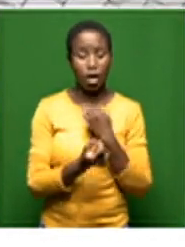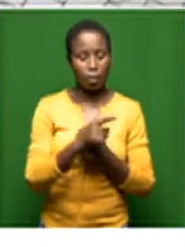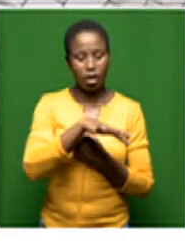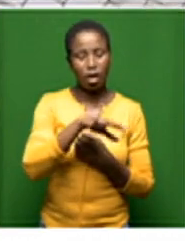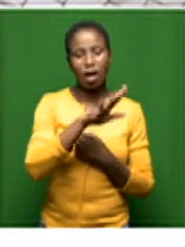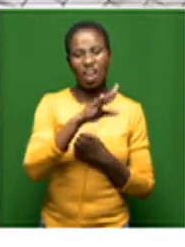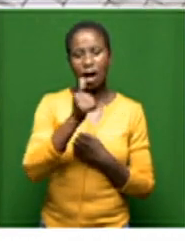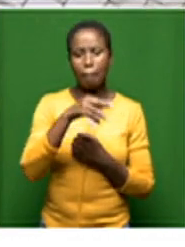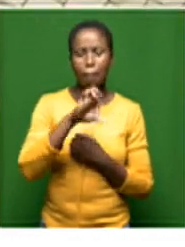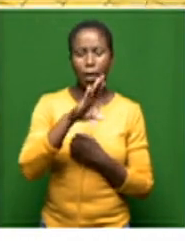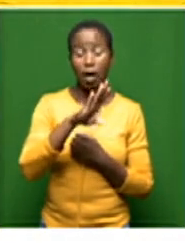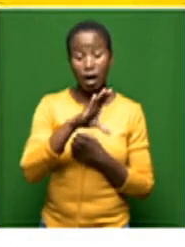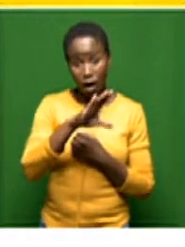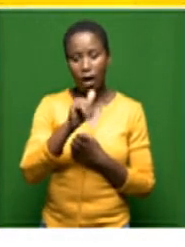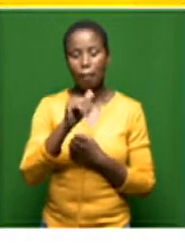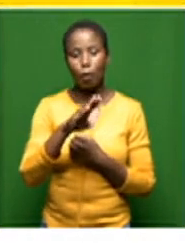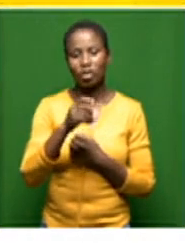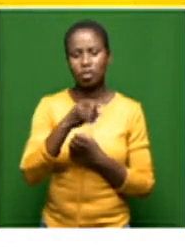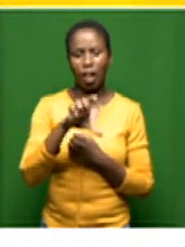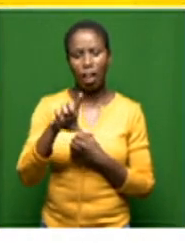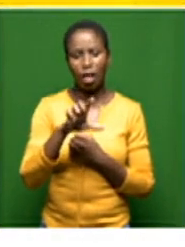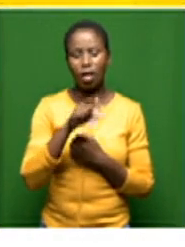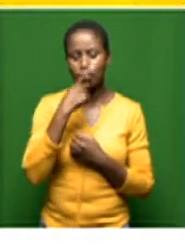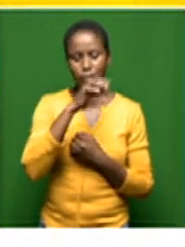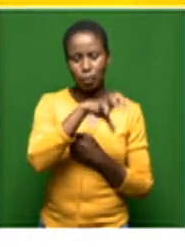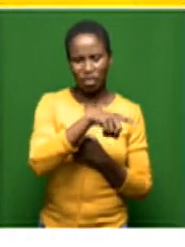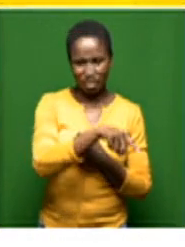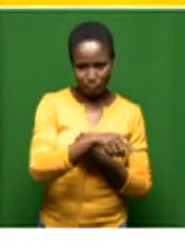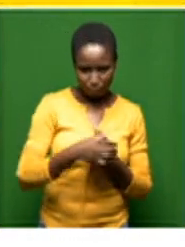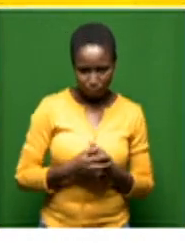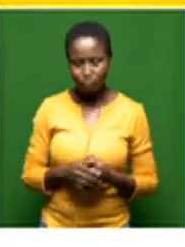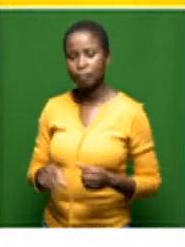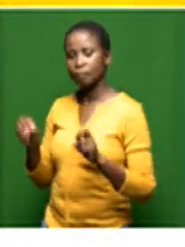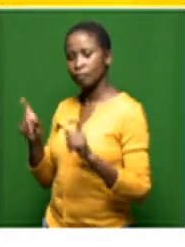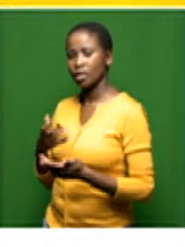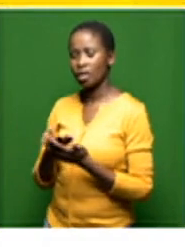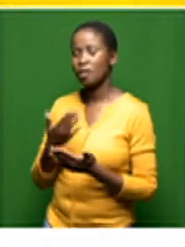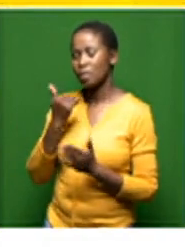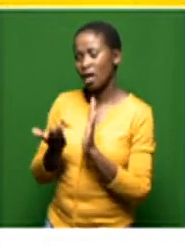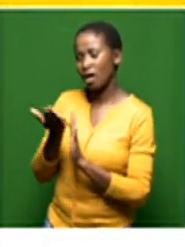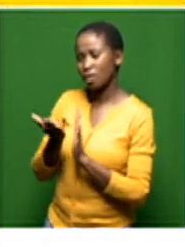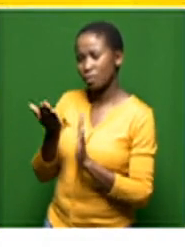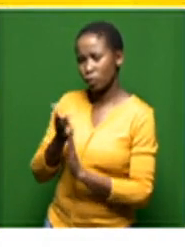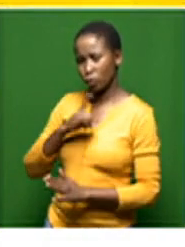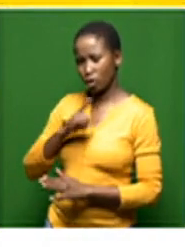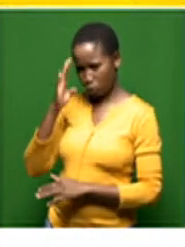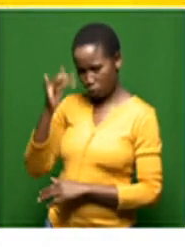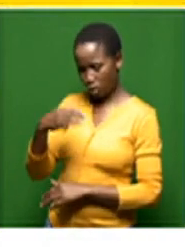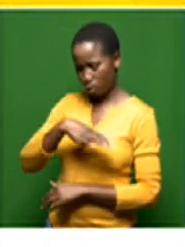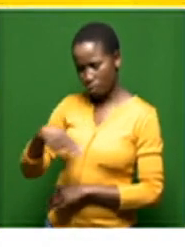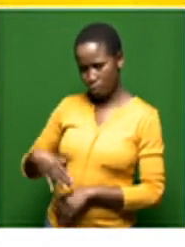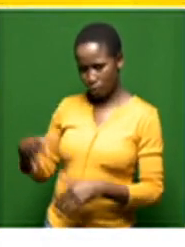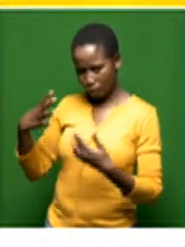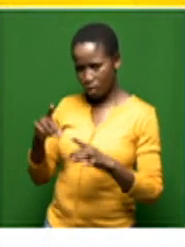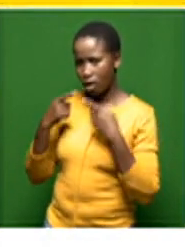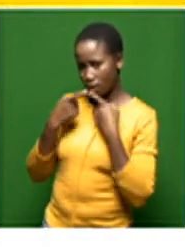Just finally, Sophie, as we head into the news, but just very quickly an update. I mean, we know that President Ramaphosa has already announced South Africa is